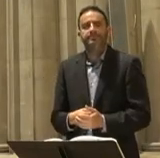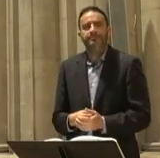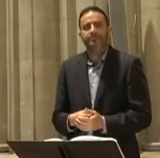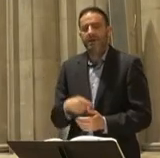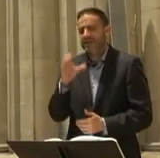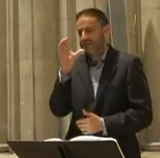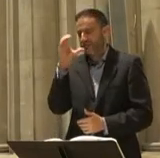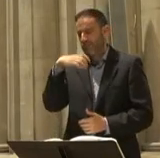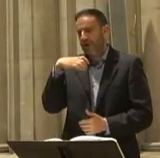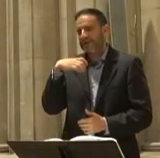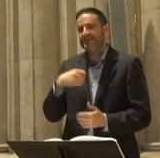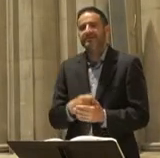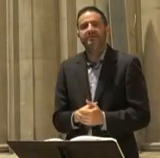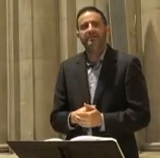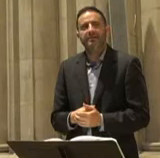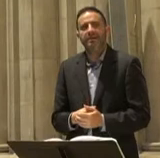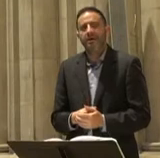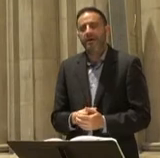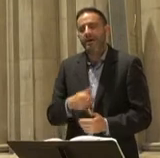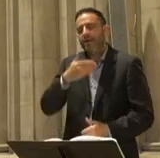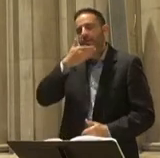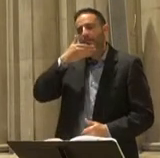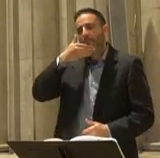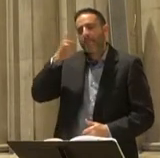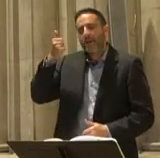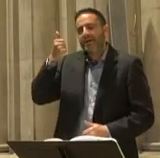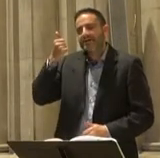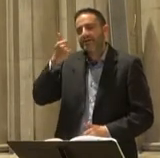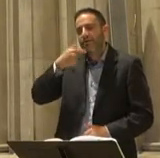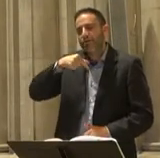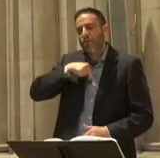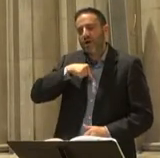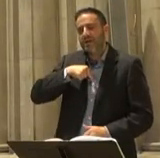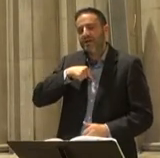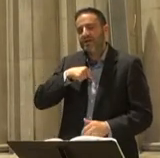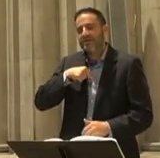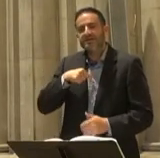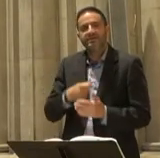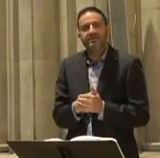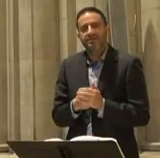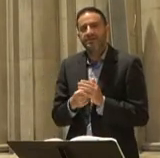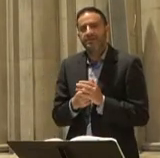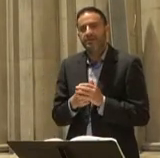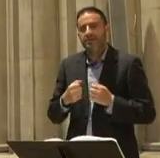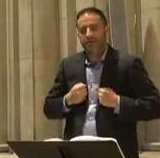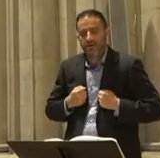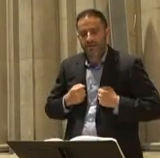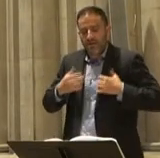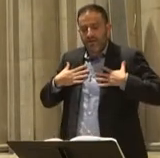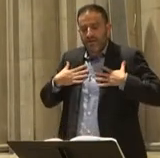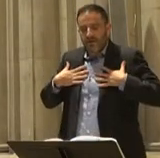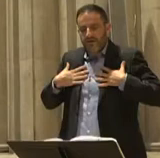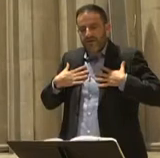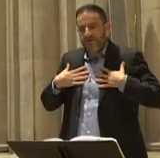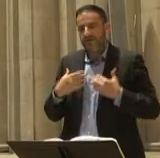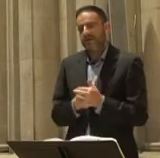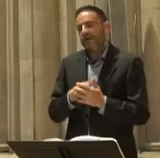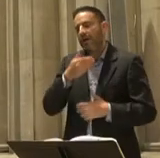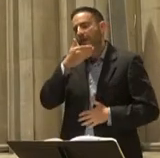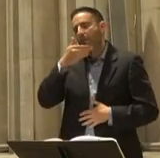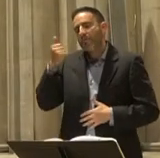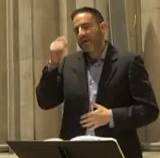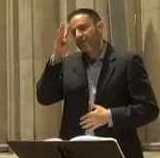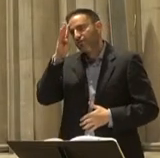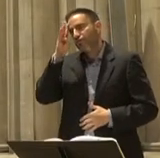It's strange how the very best qualities evoked in humanity and the best